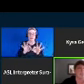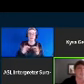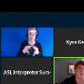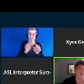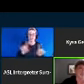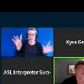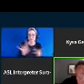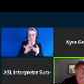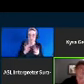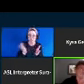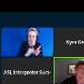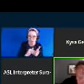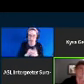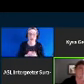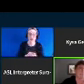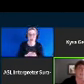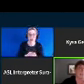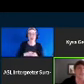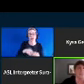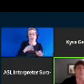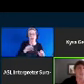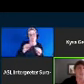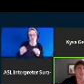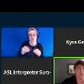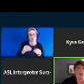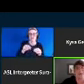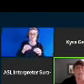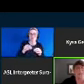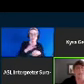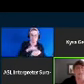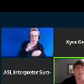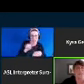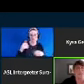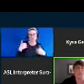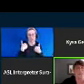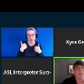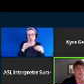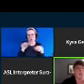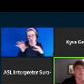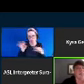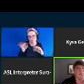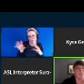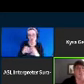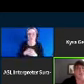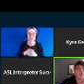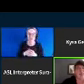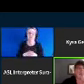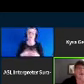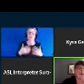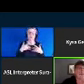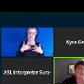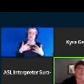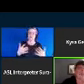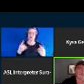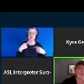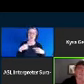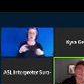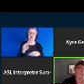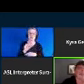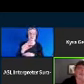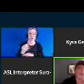pets and service animals. Typically in an active shooter mass casualty event, FEMA is not traditionally involved